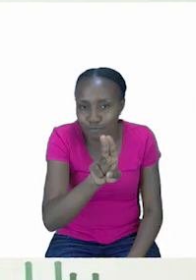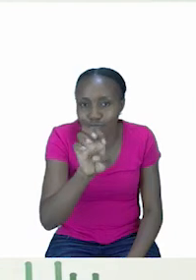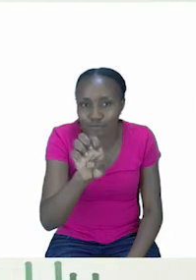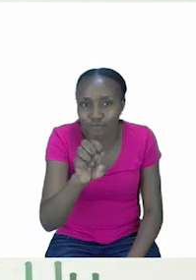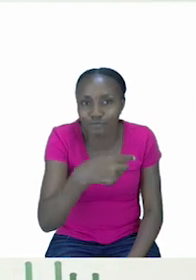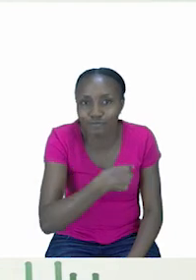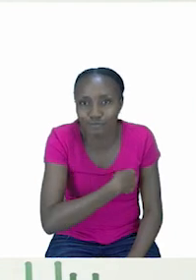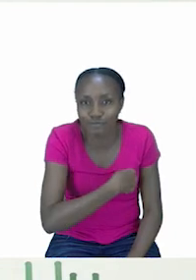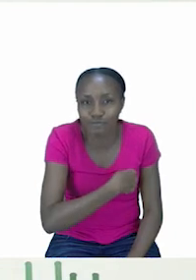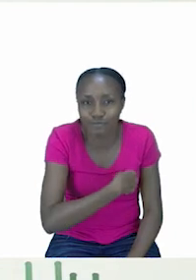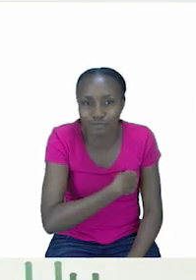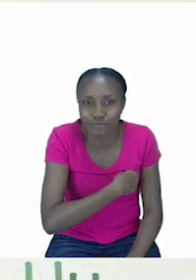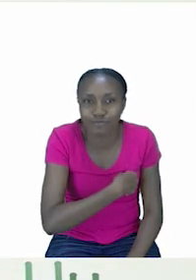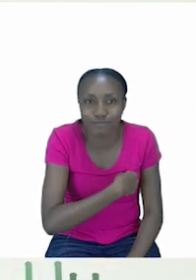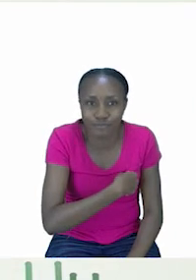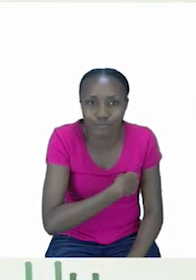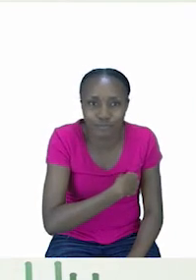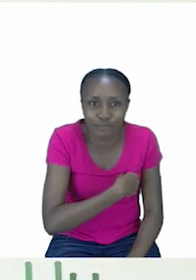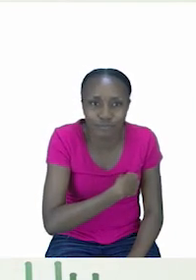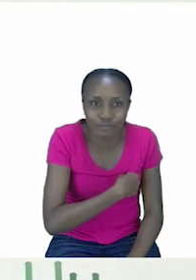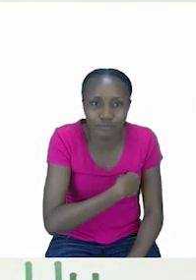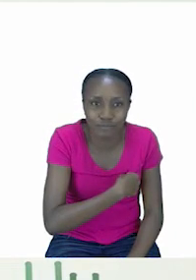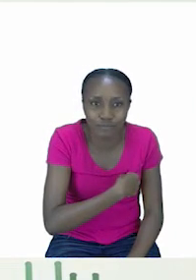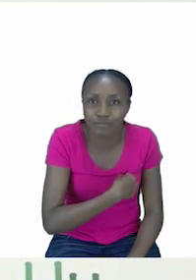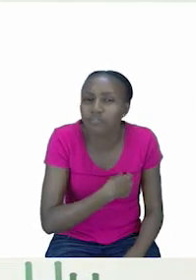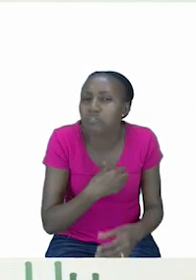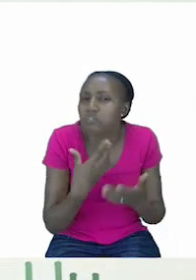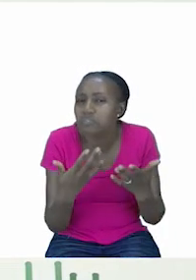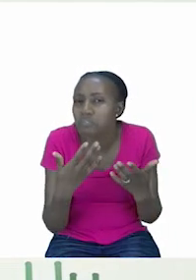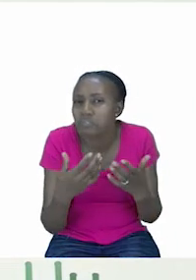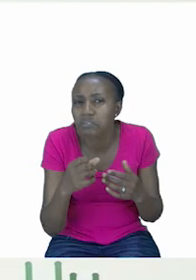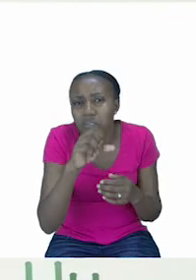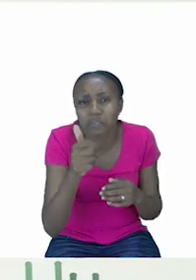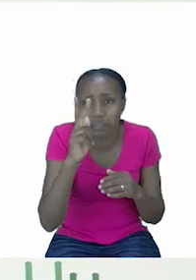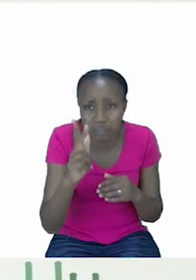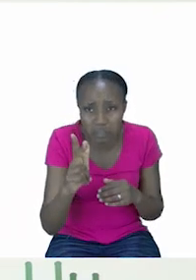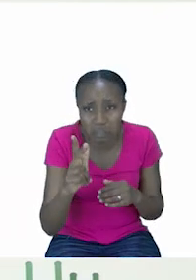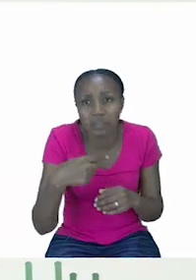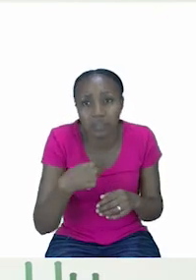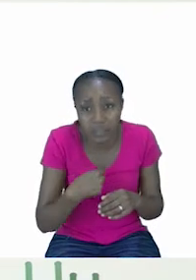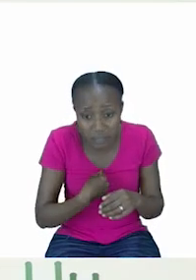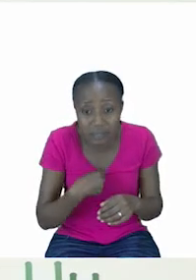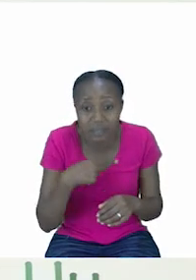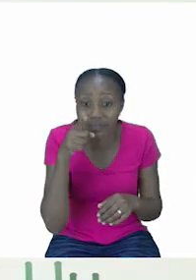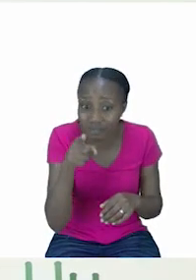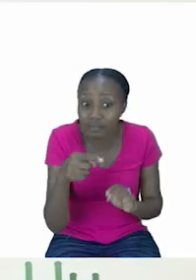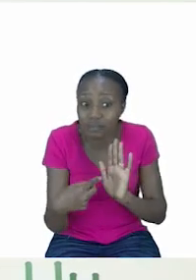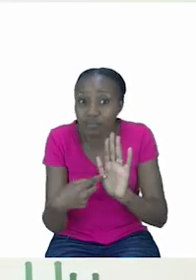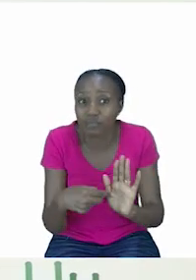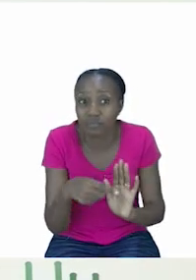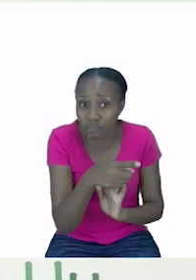Good job. And if there are many other people and it is you and I pointing at